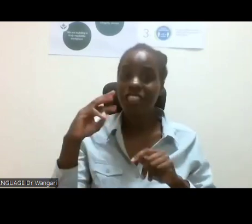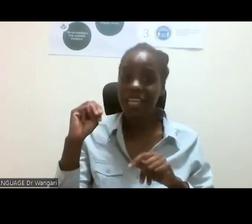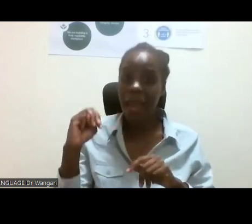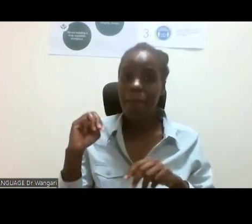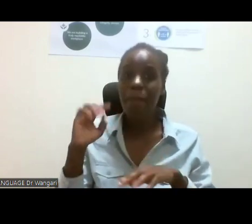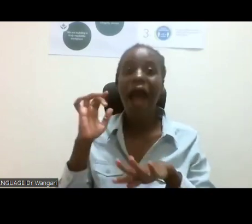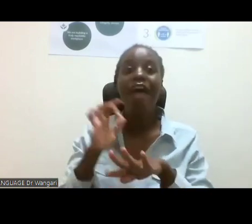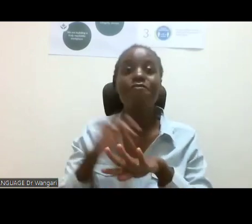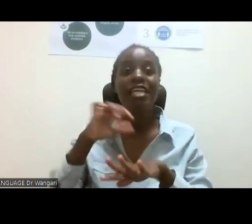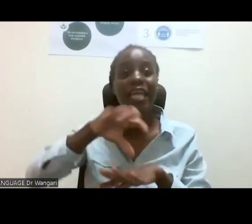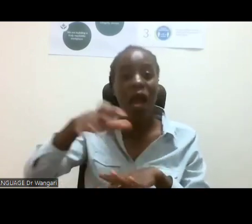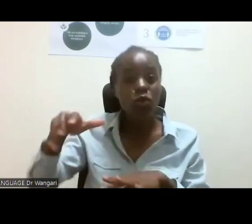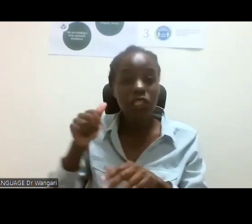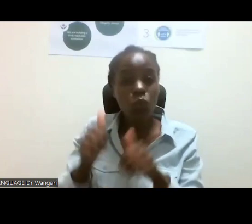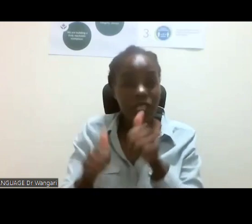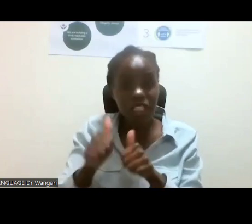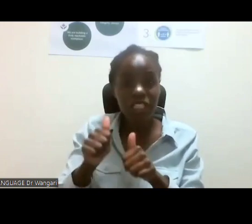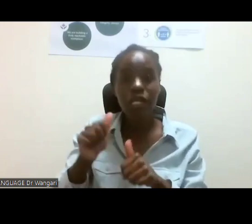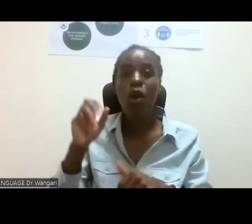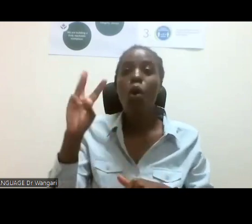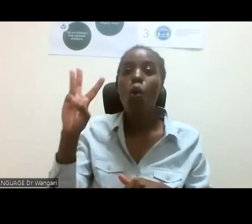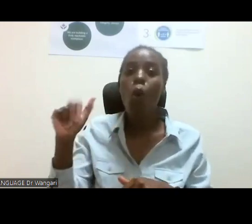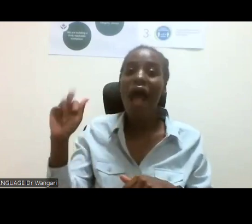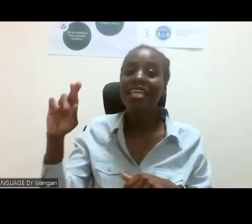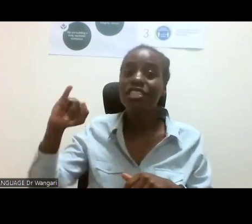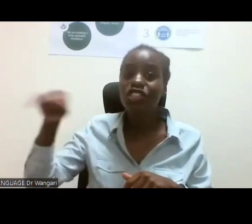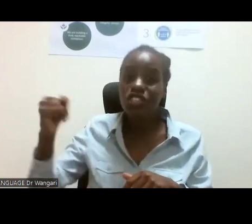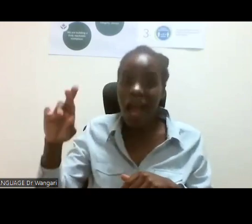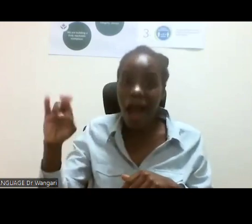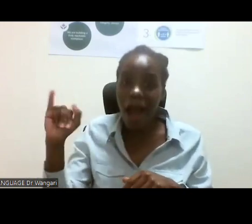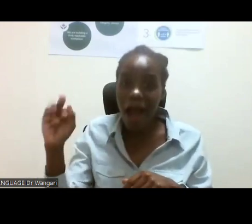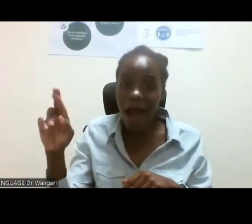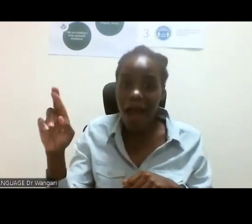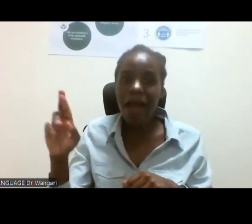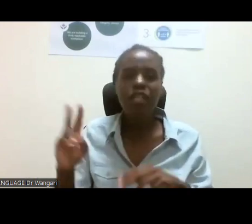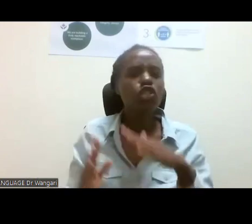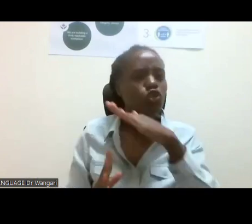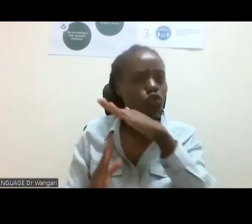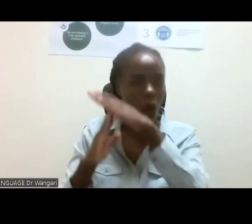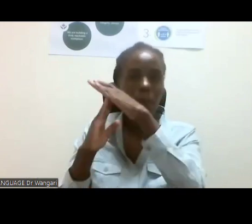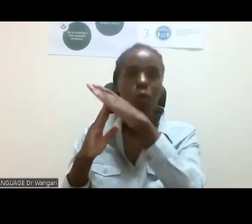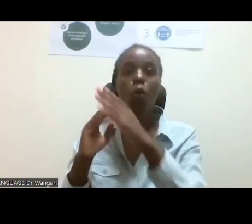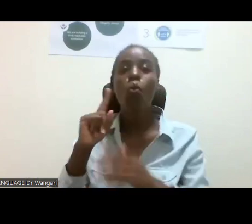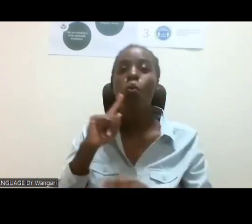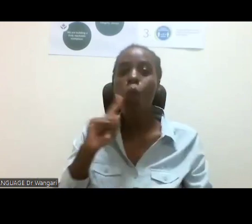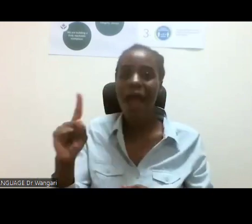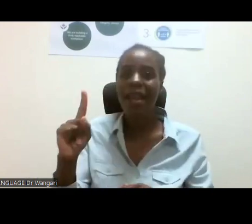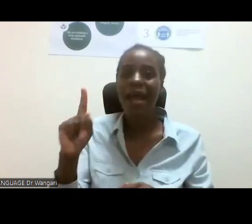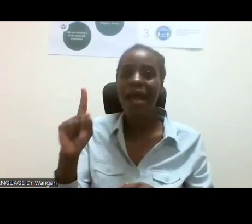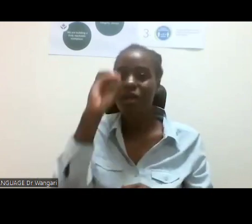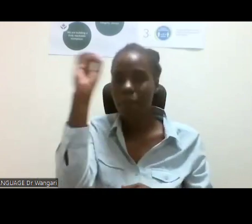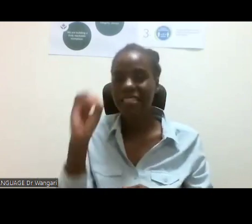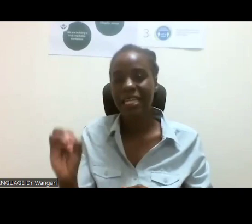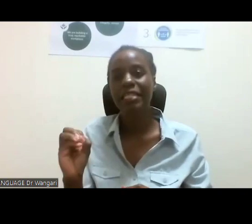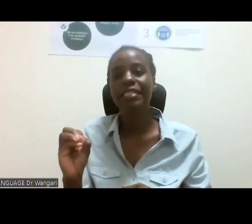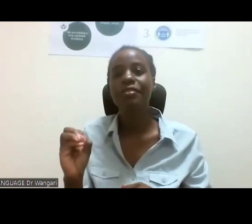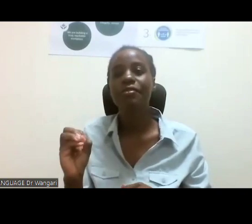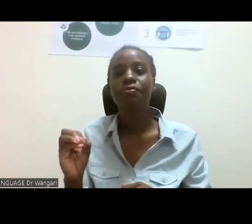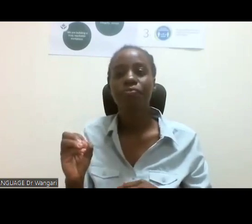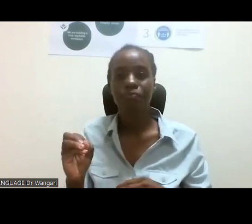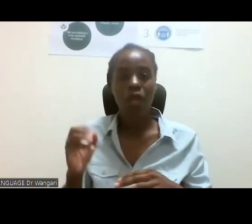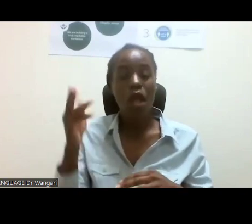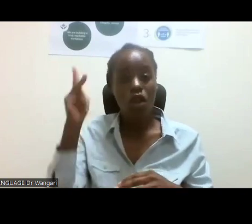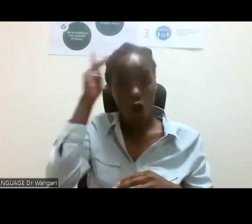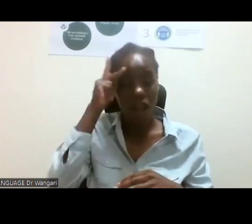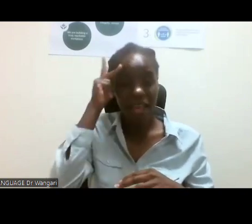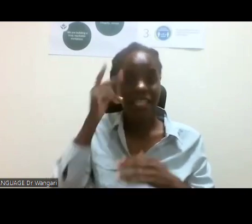Wajir and Kisii County, which have been classified as FGM hotspot counties, have 100% knowledge of FGM among women. Poverty and low